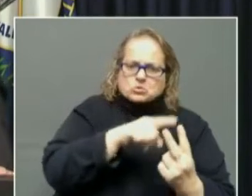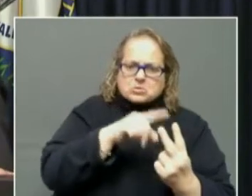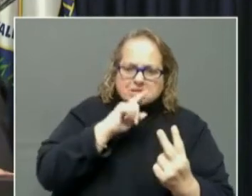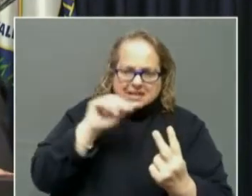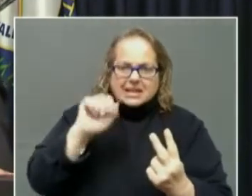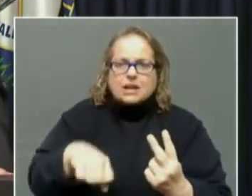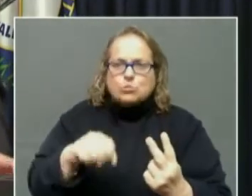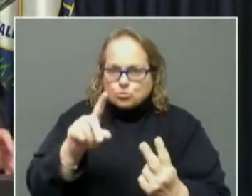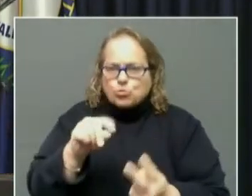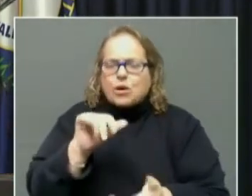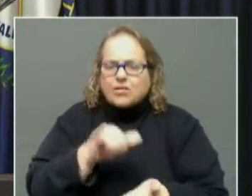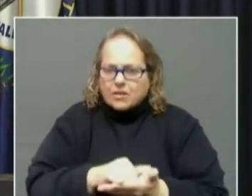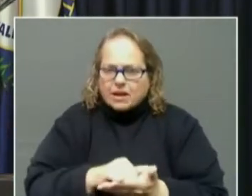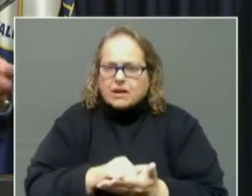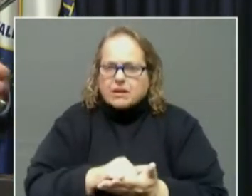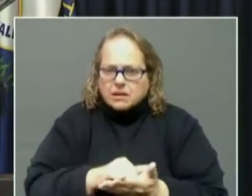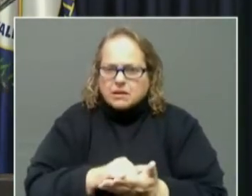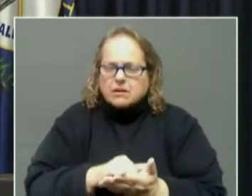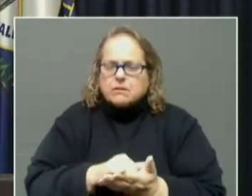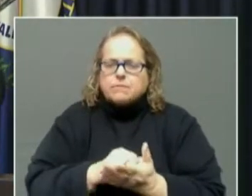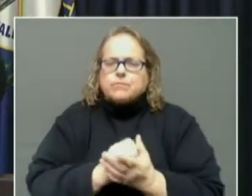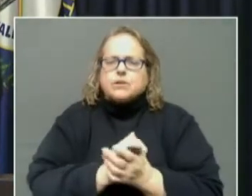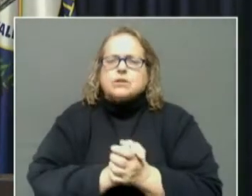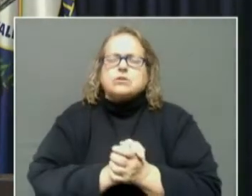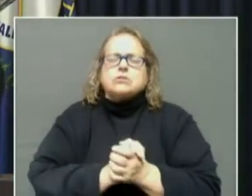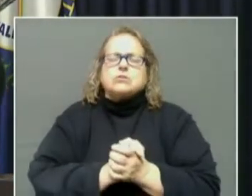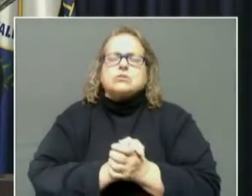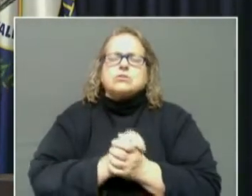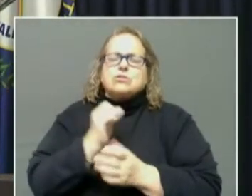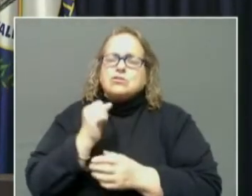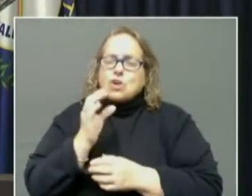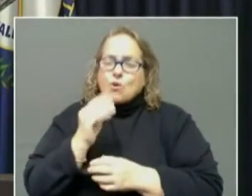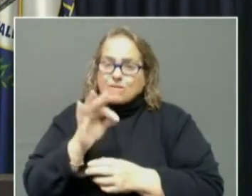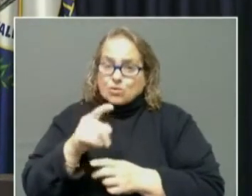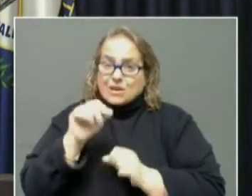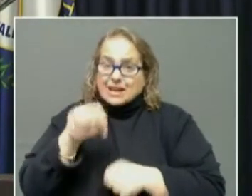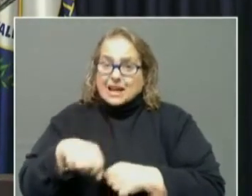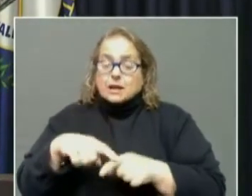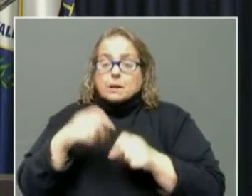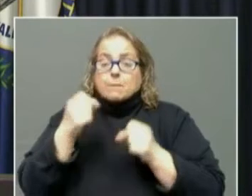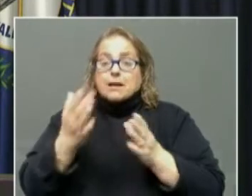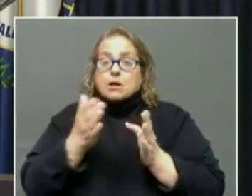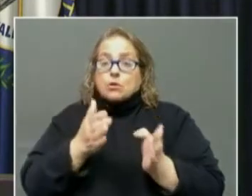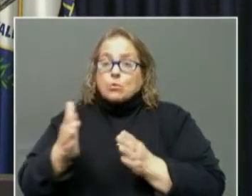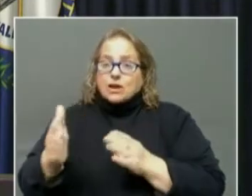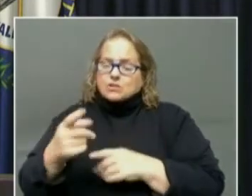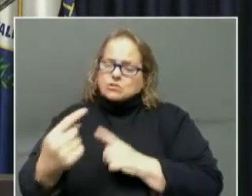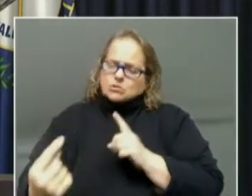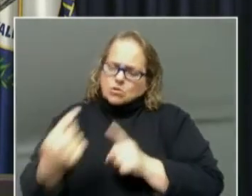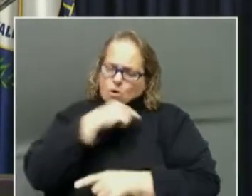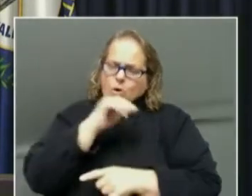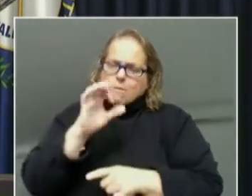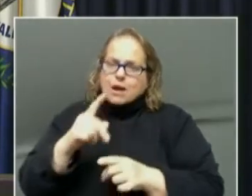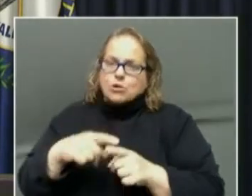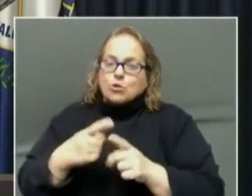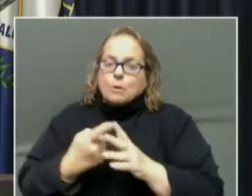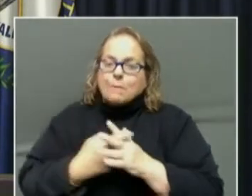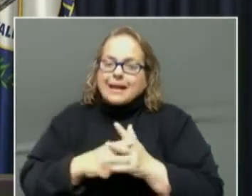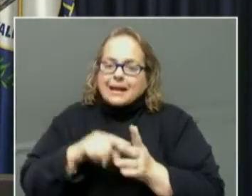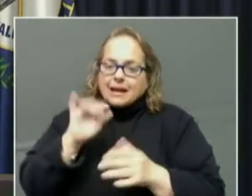and Moderna. So if we can, in many ways, step back to the very beginning of this pandemic, stay